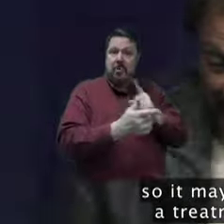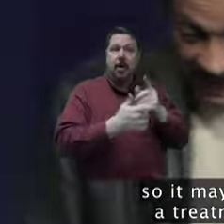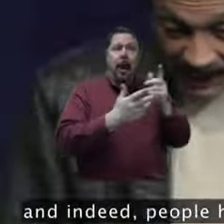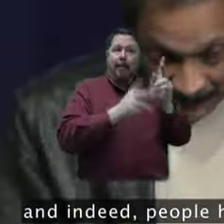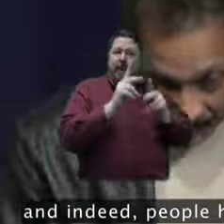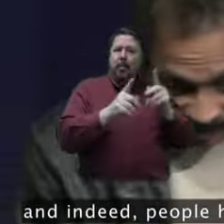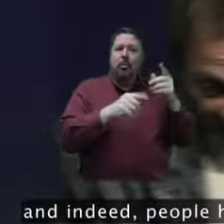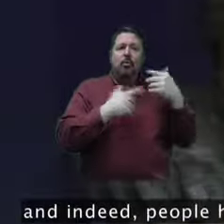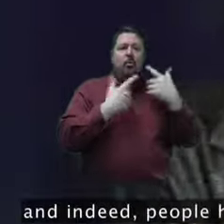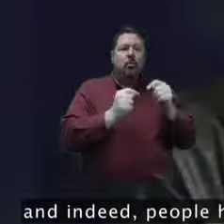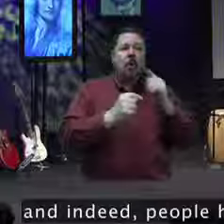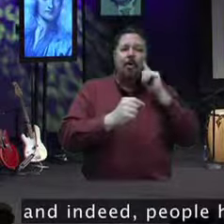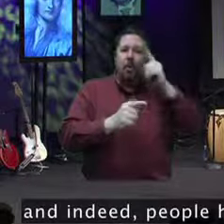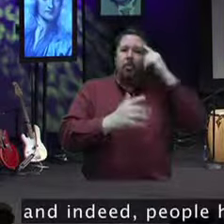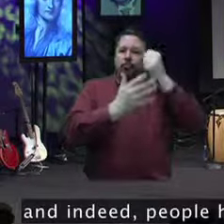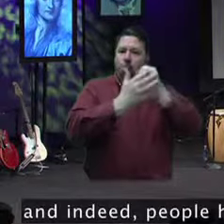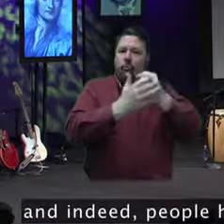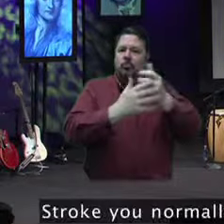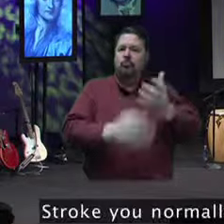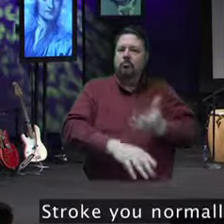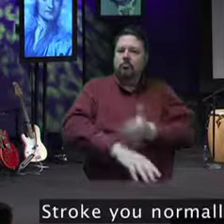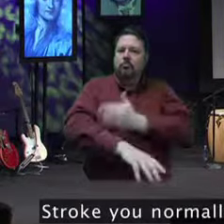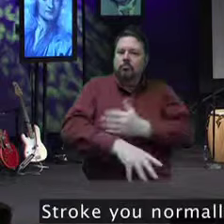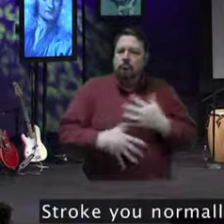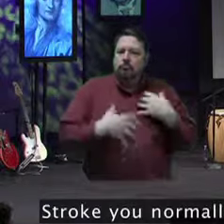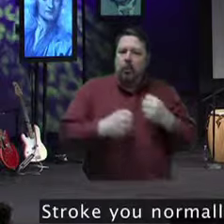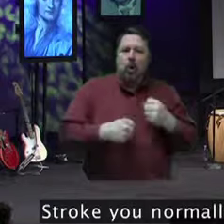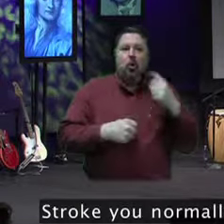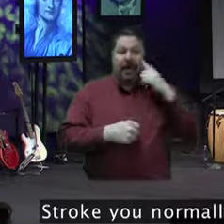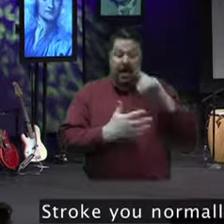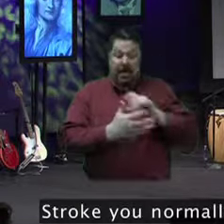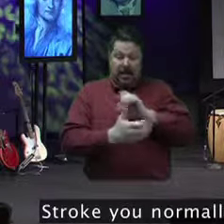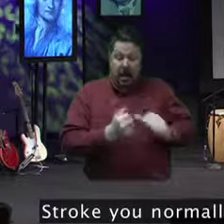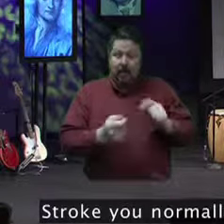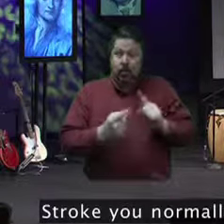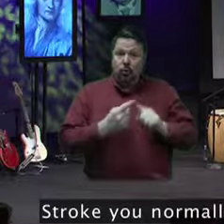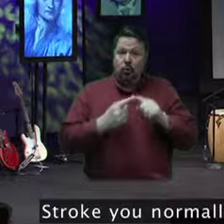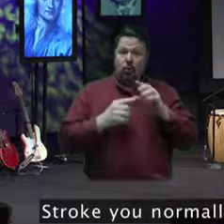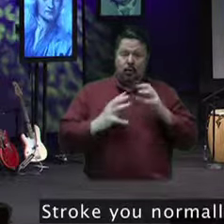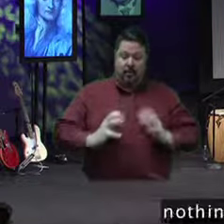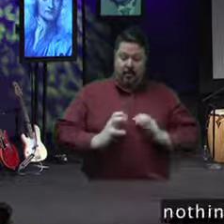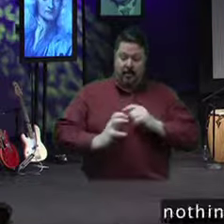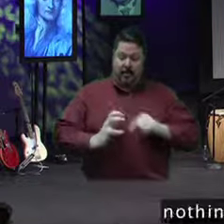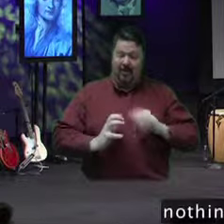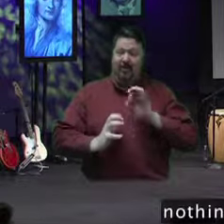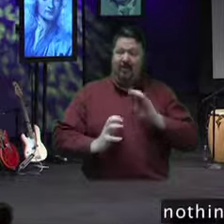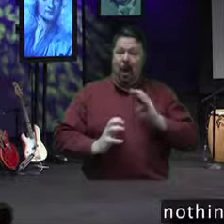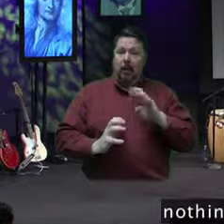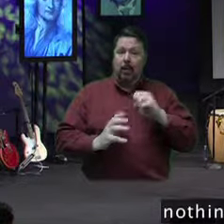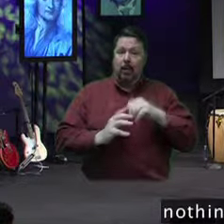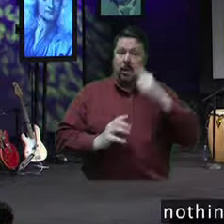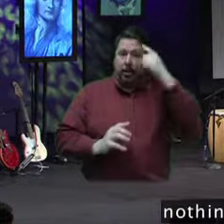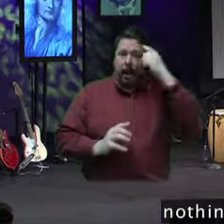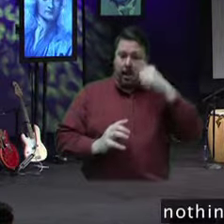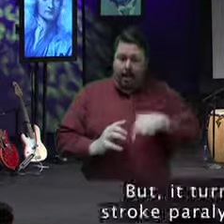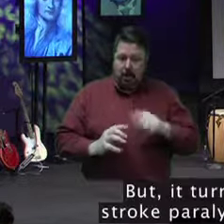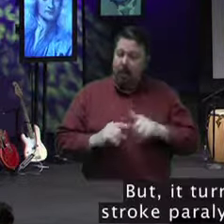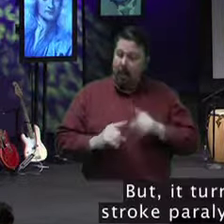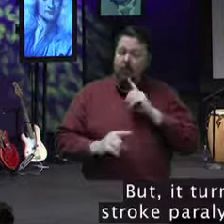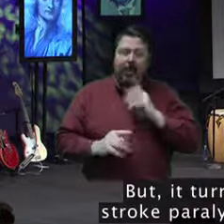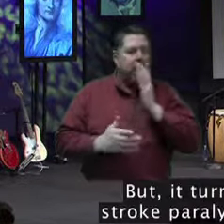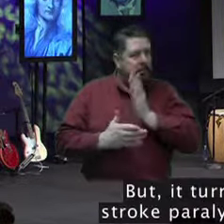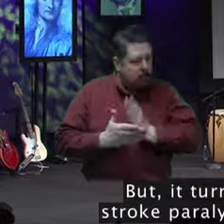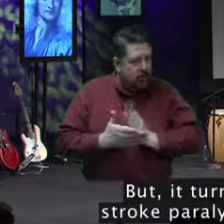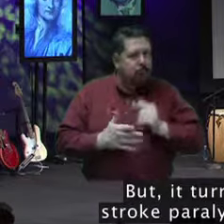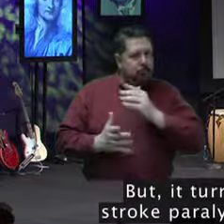pain. And indeed, people have tried it for stroke rehabilitation. Stroke you normally think of as damage to the fibers. Nothing you can do about it. But